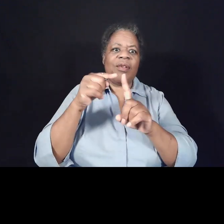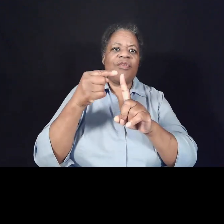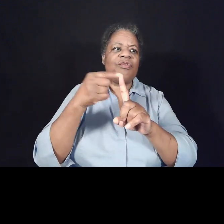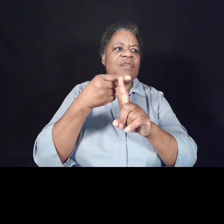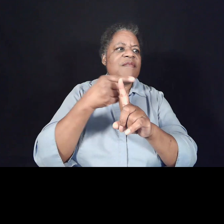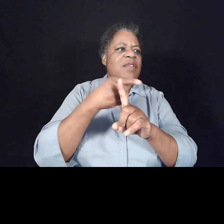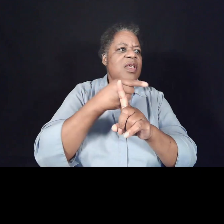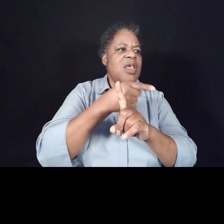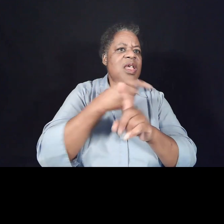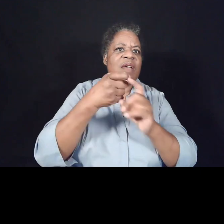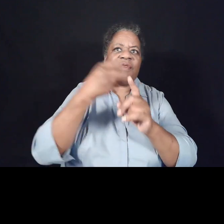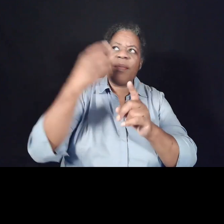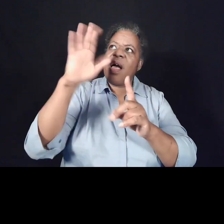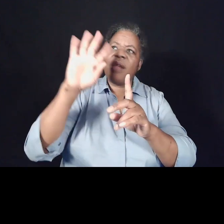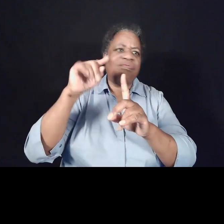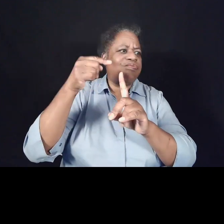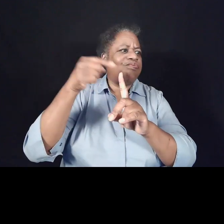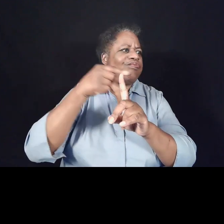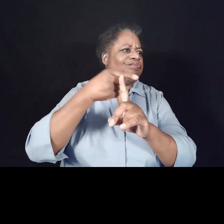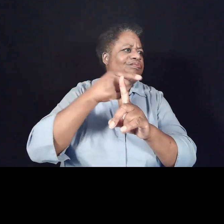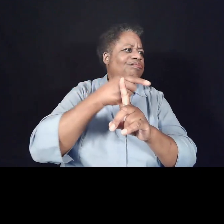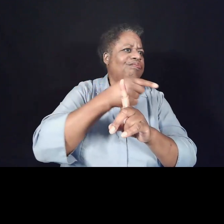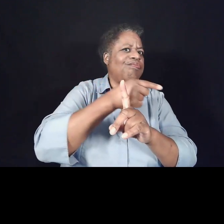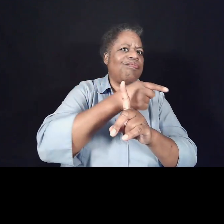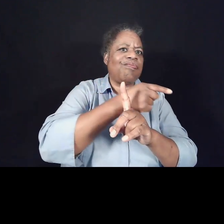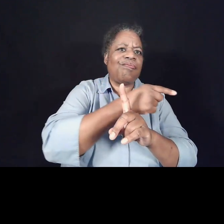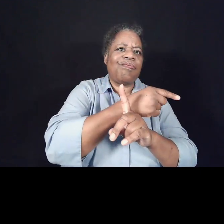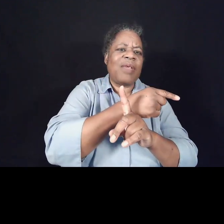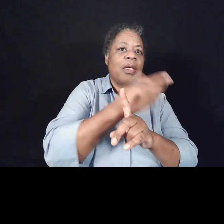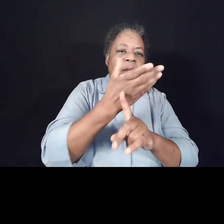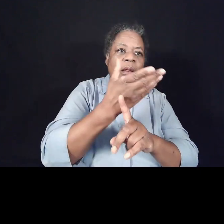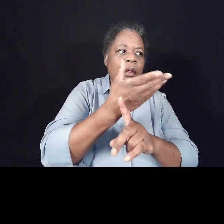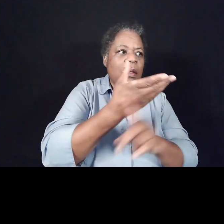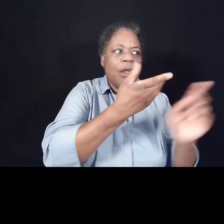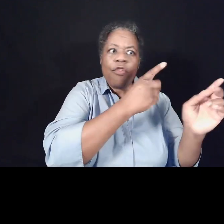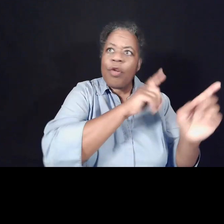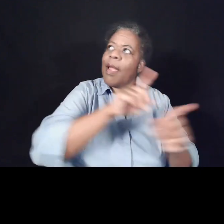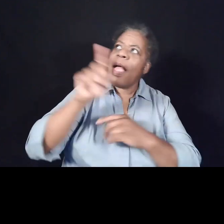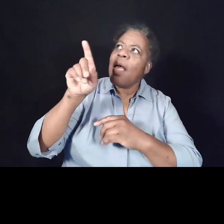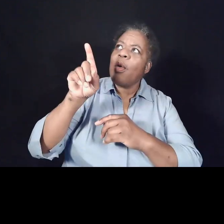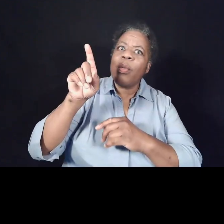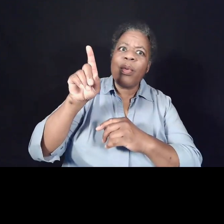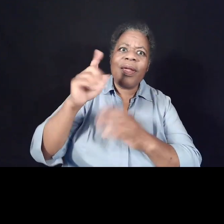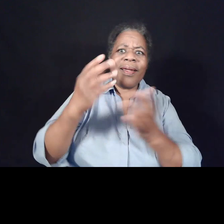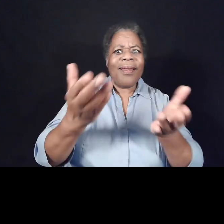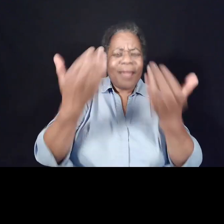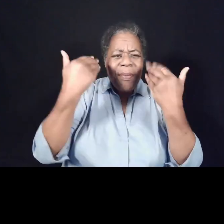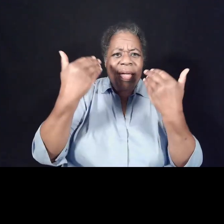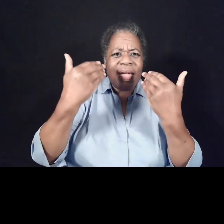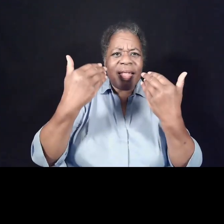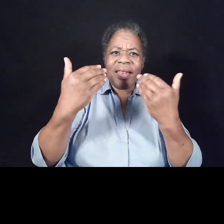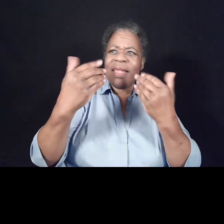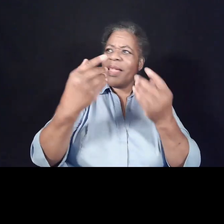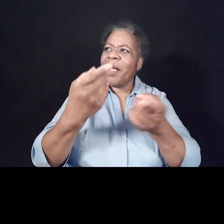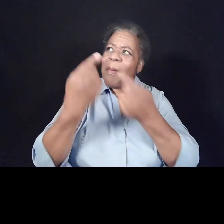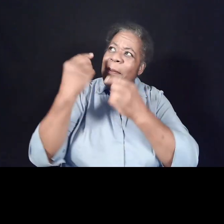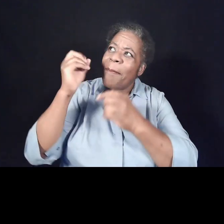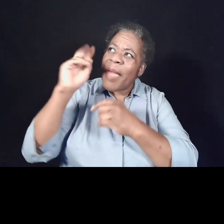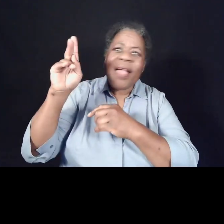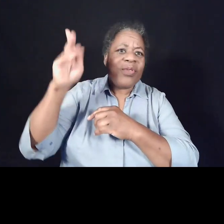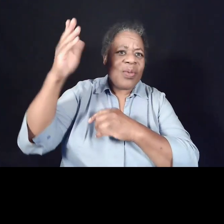God, consciously or unconsciously, turn around, James is saying. Make a beeline right back to God.